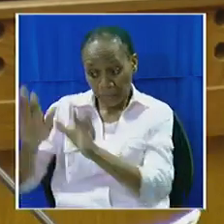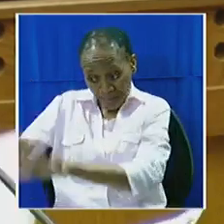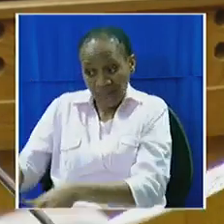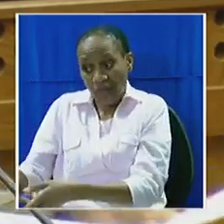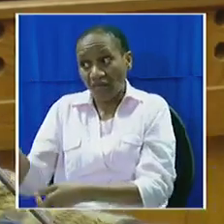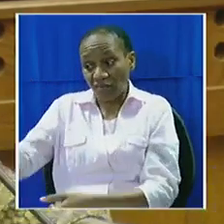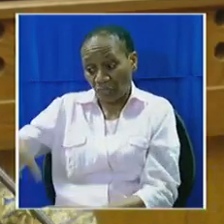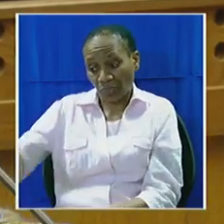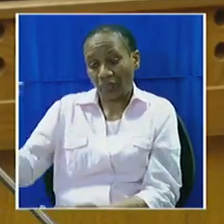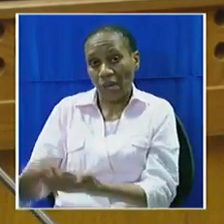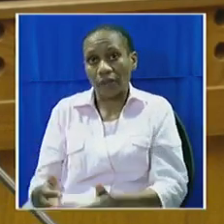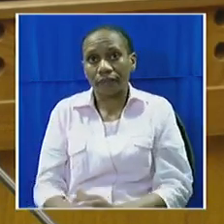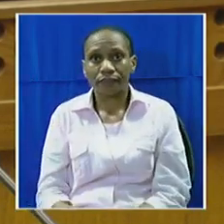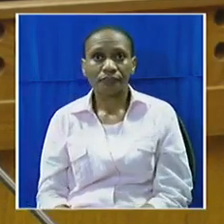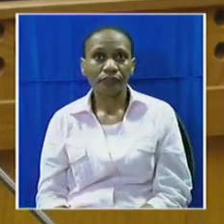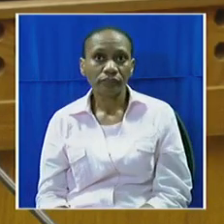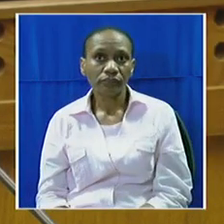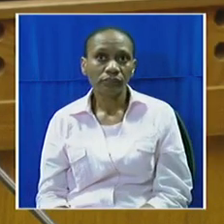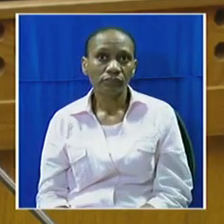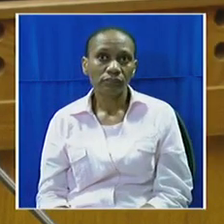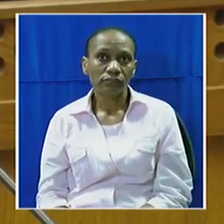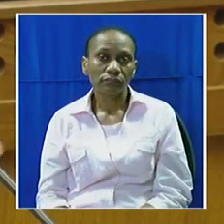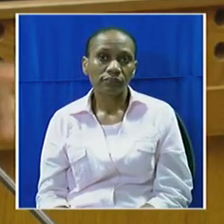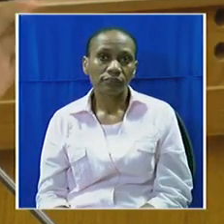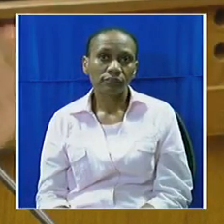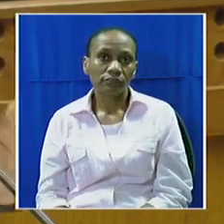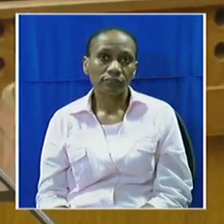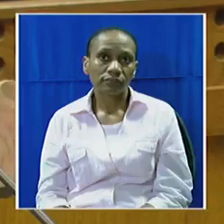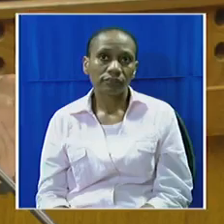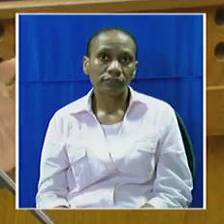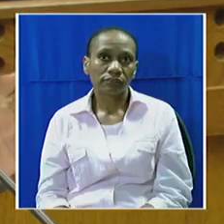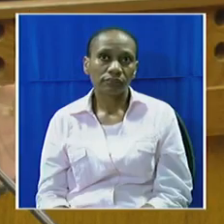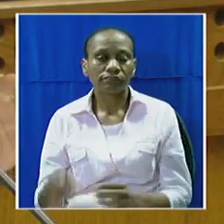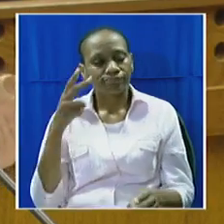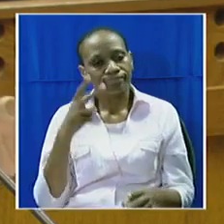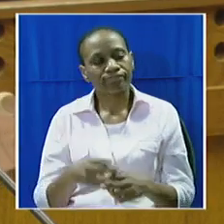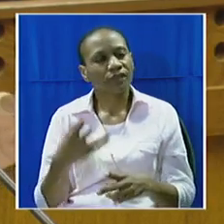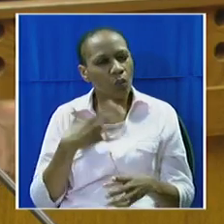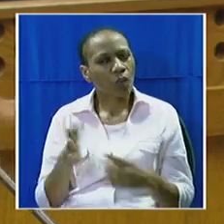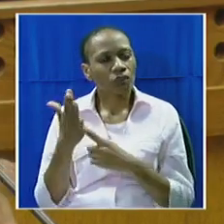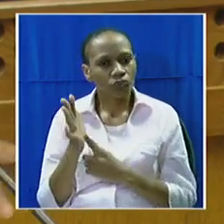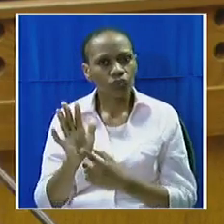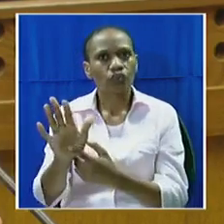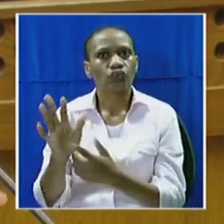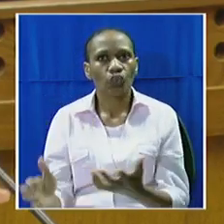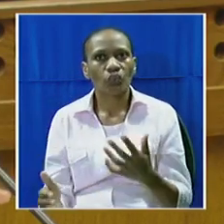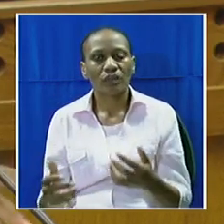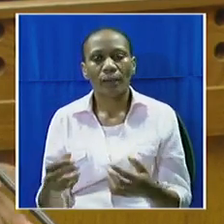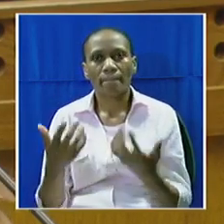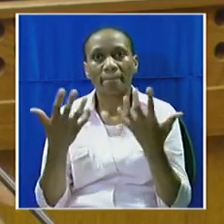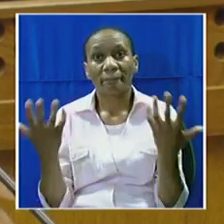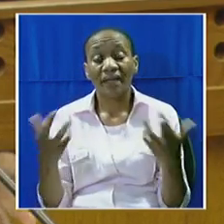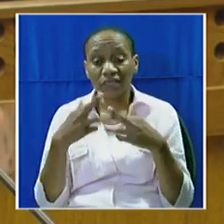reference. Please take a Coward. Honorable Lewis. Yeah, Chair. Lastly, to demonstrate the skewed allocation